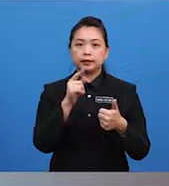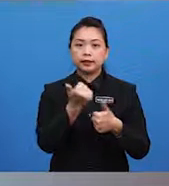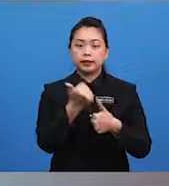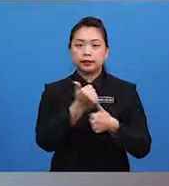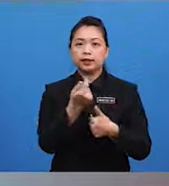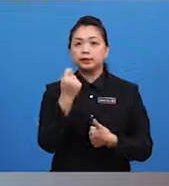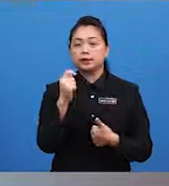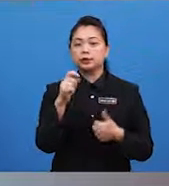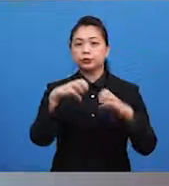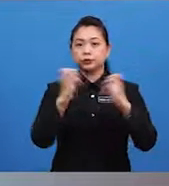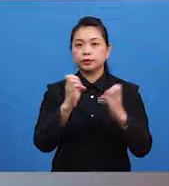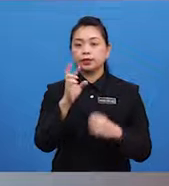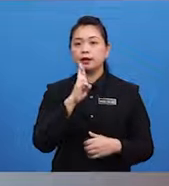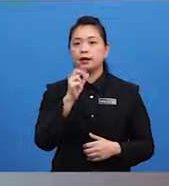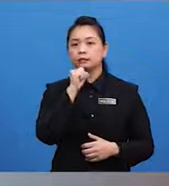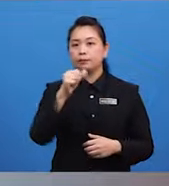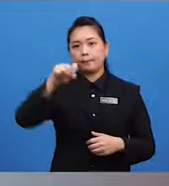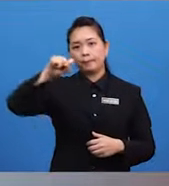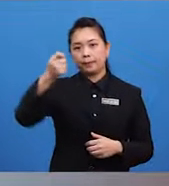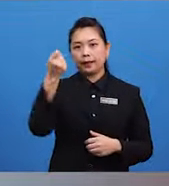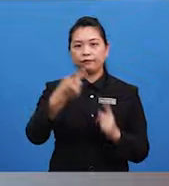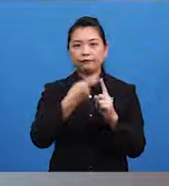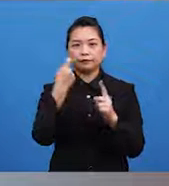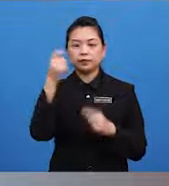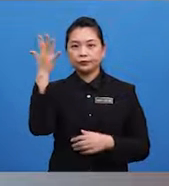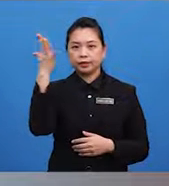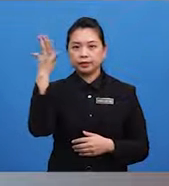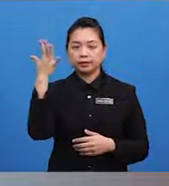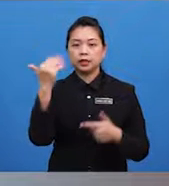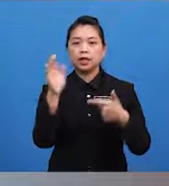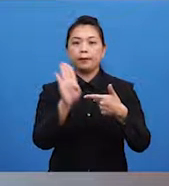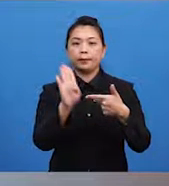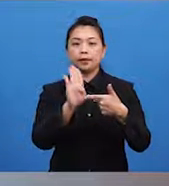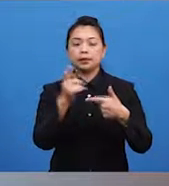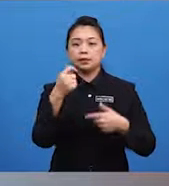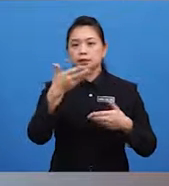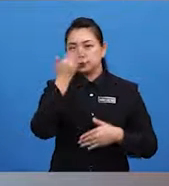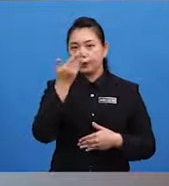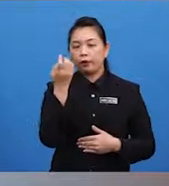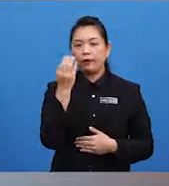The durians are not plucked from the trees. B. The